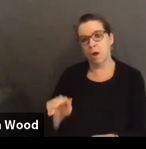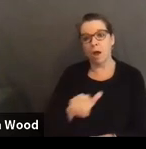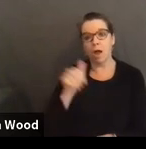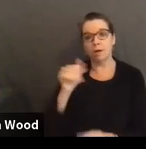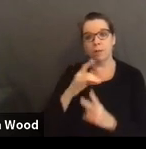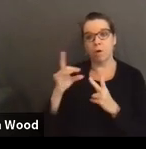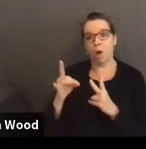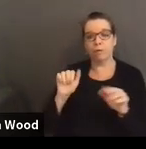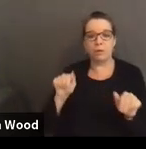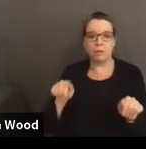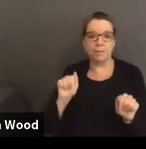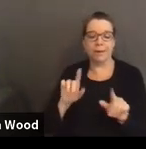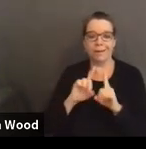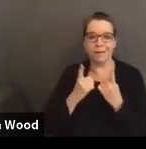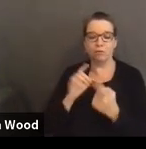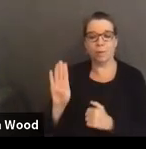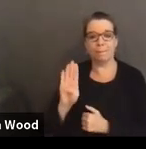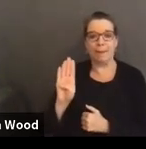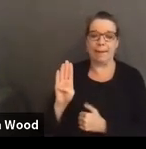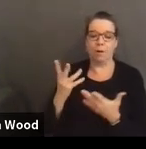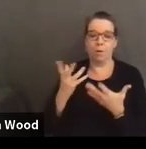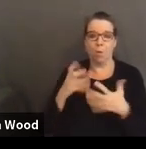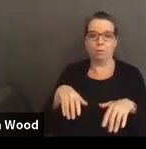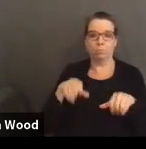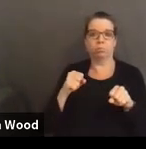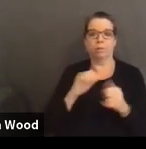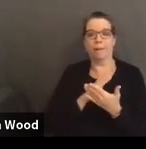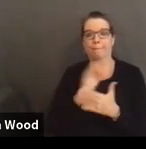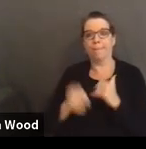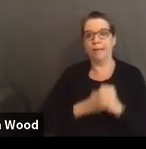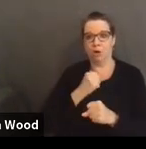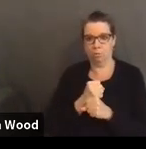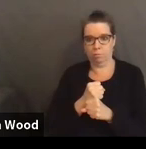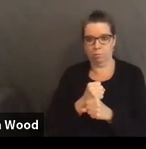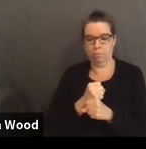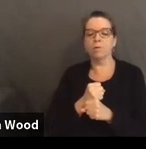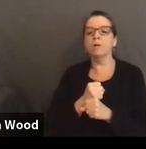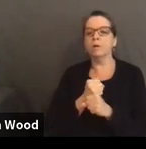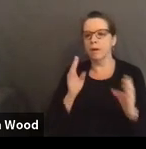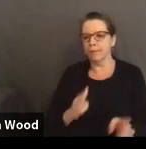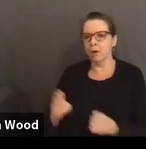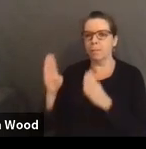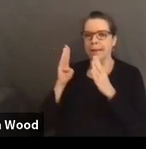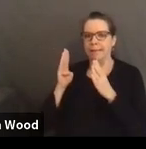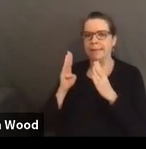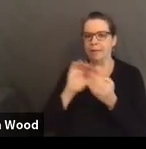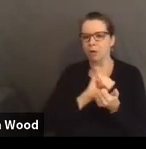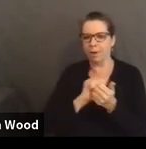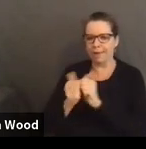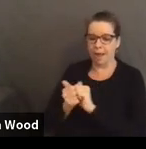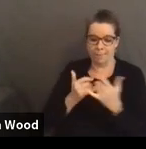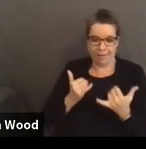option could be that District B wants to adopt mid-year. They're planning to adapt